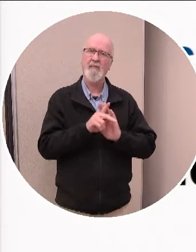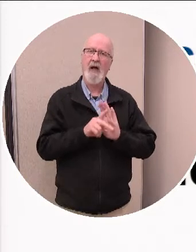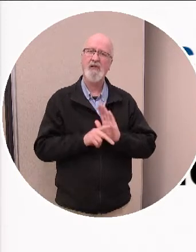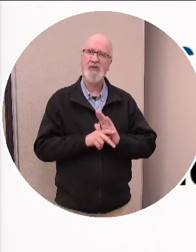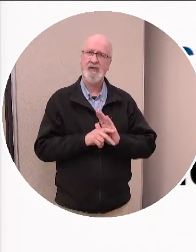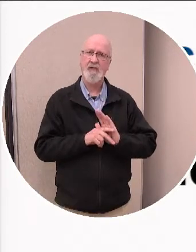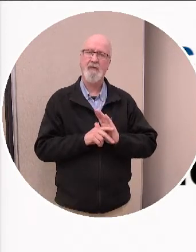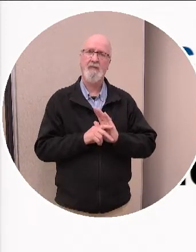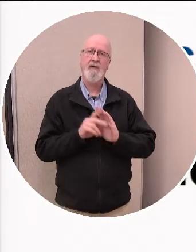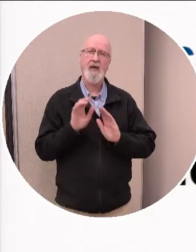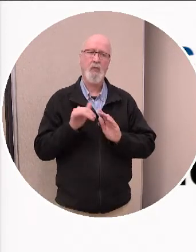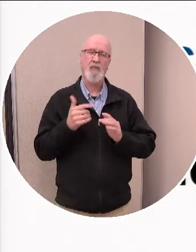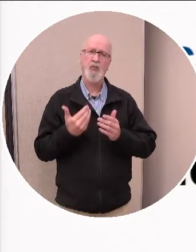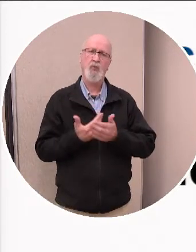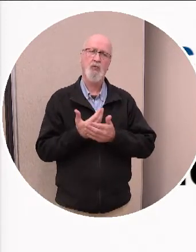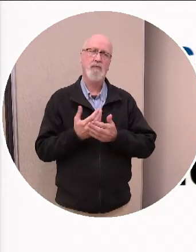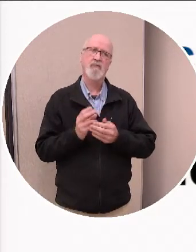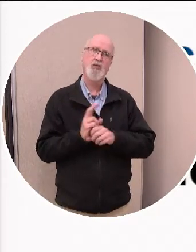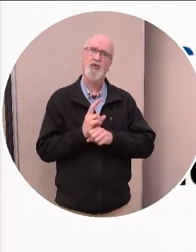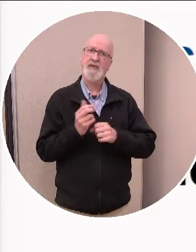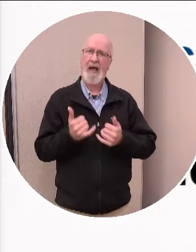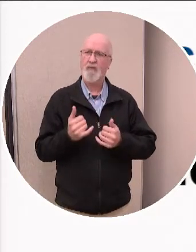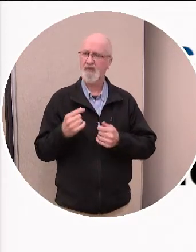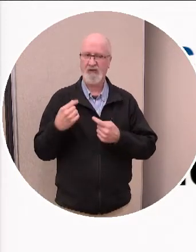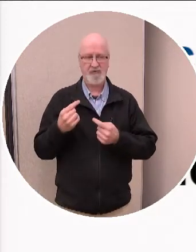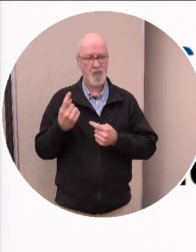have come into effect over the last couple of years.